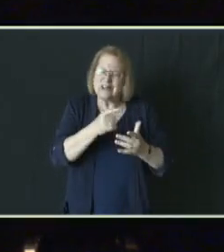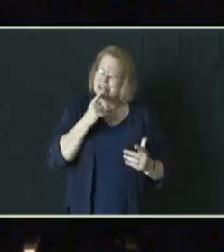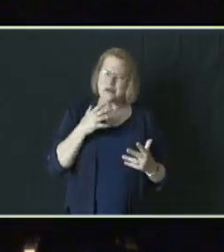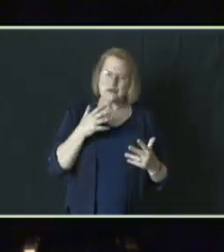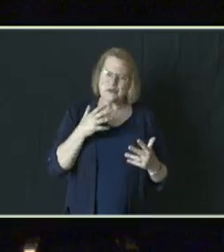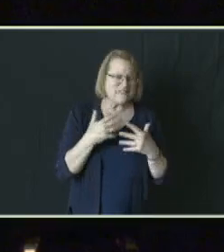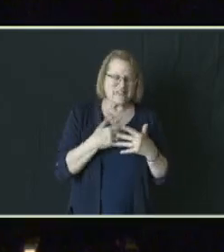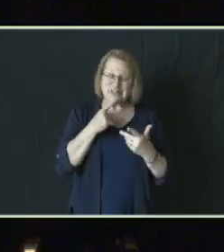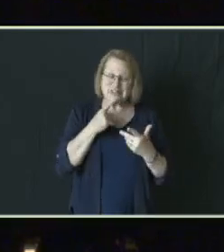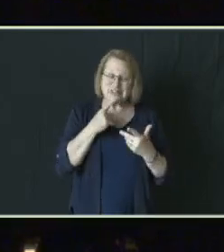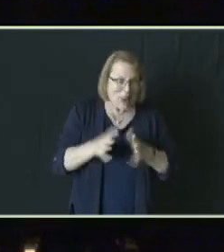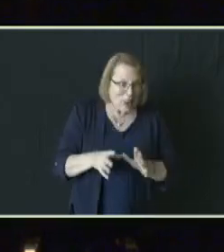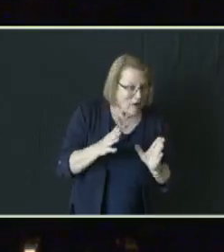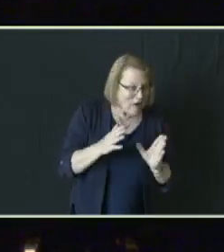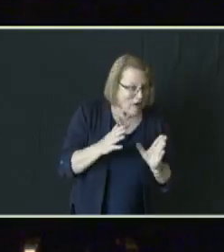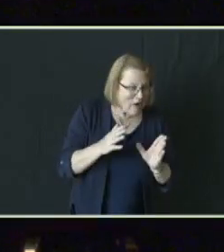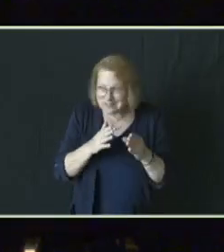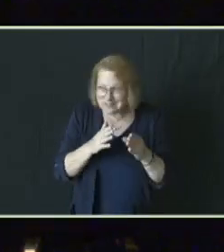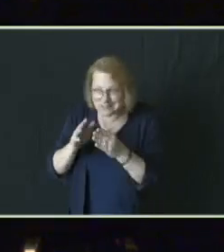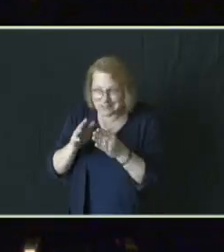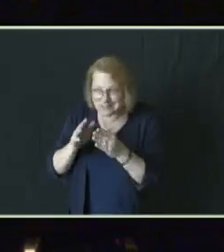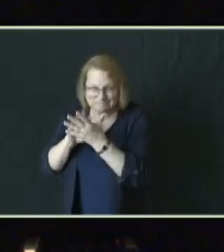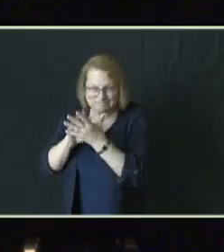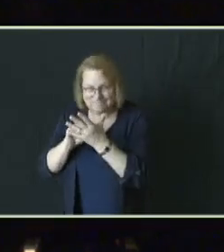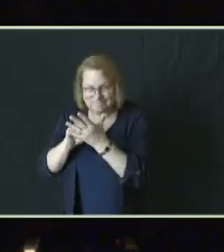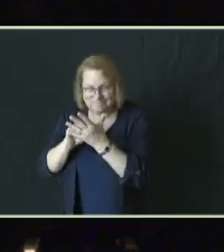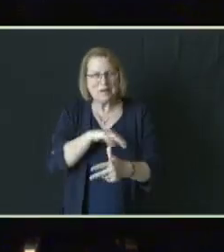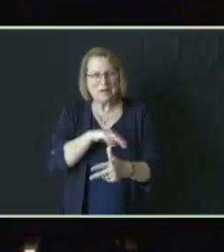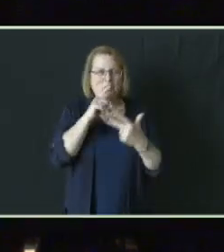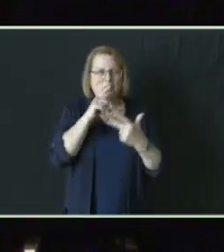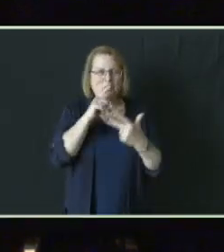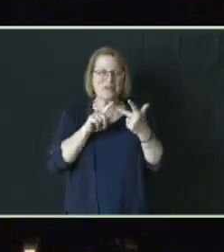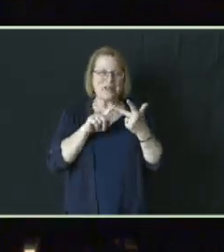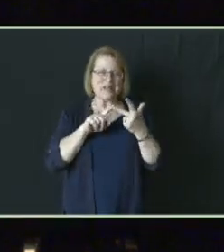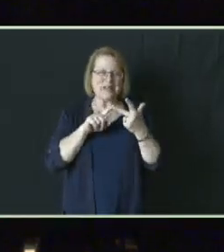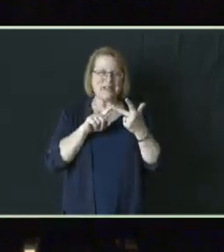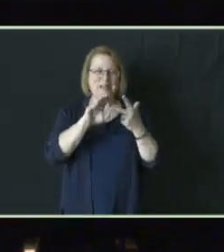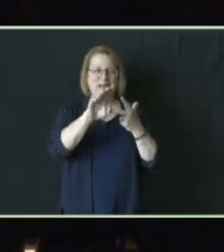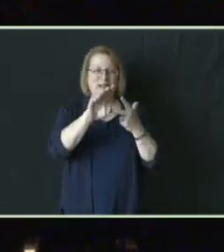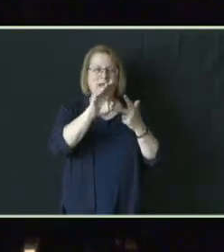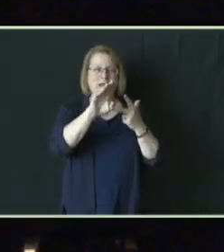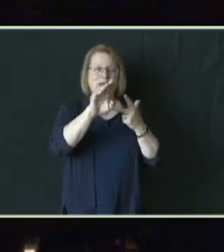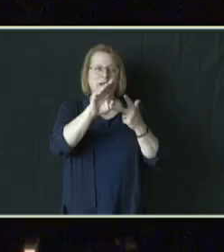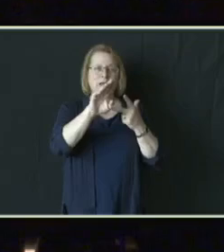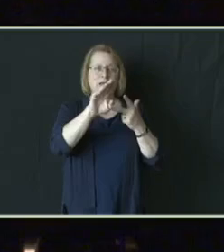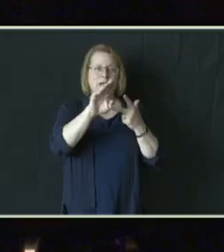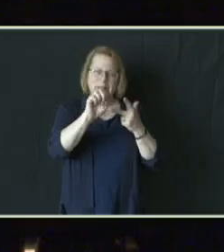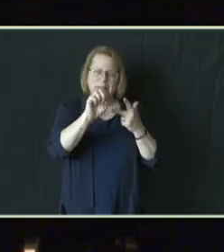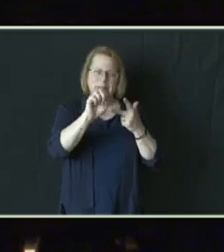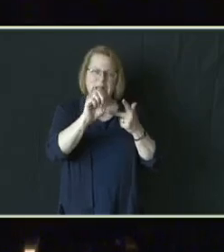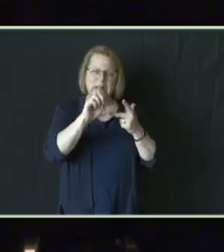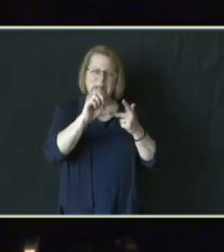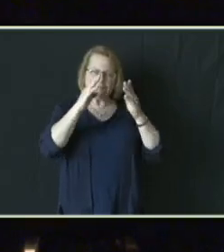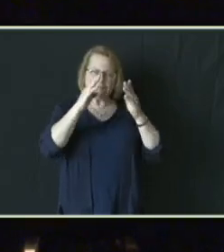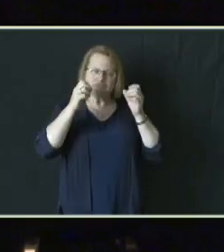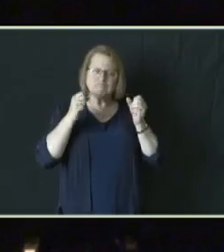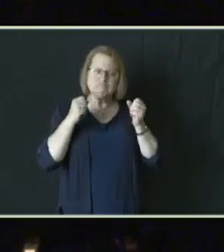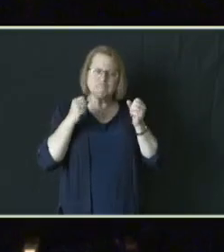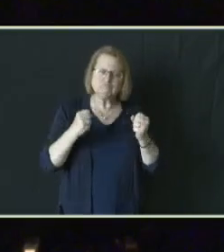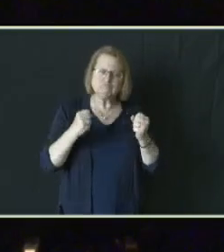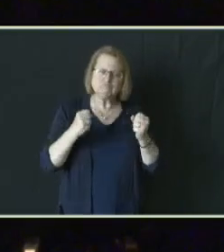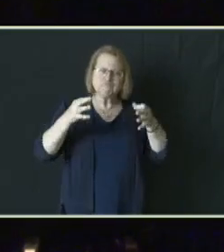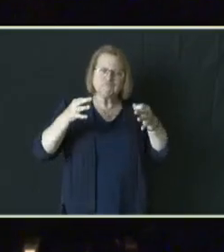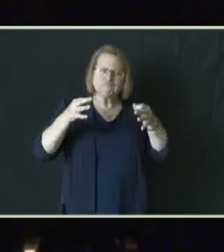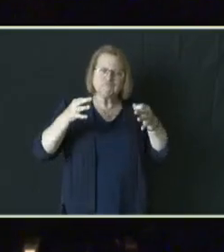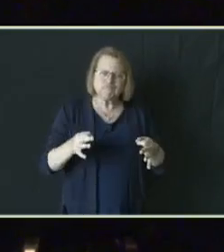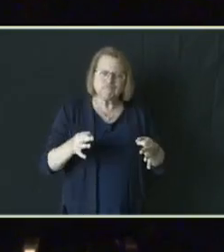lost. Moving ahead to point number 3, be fundamentally sound. While I was at Best